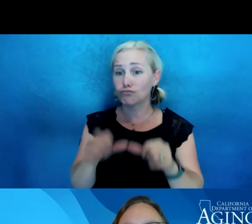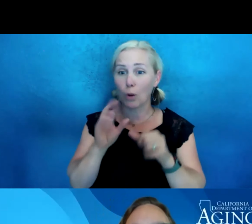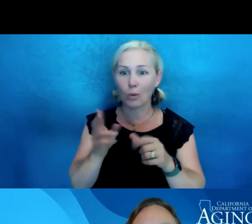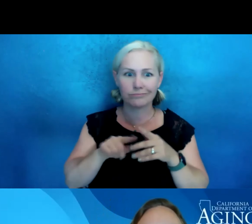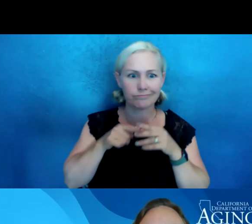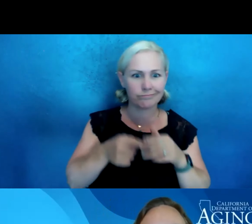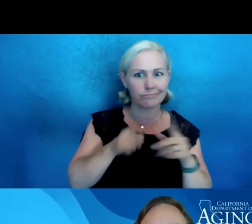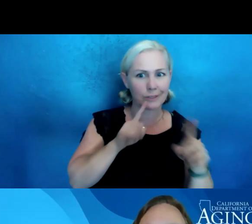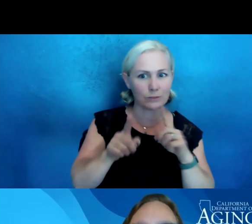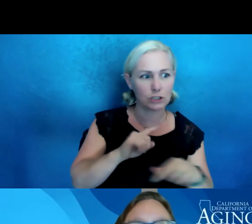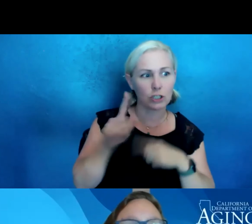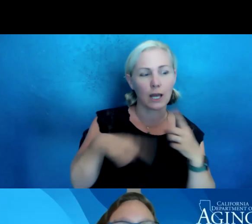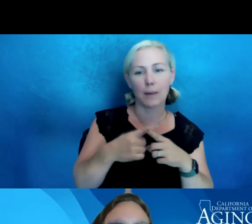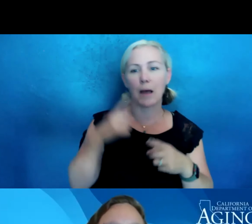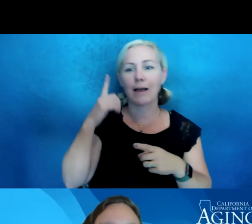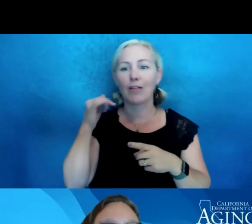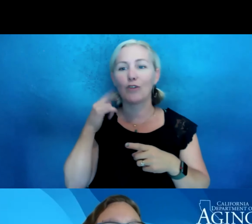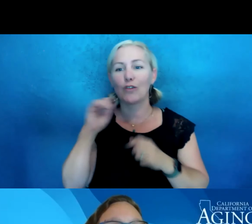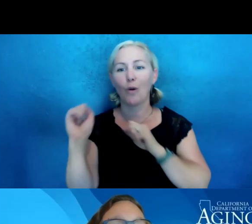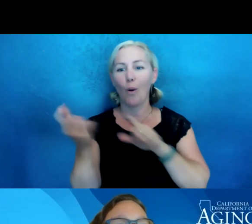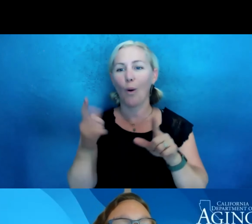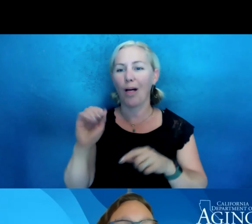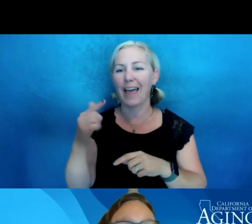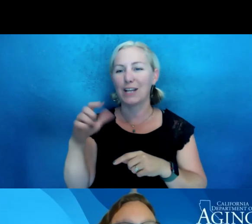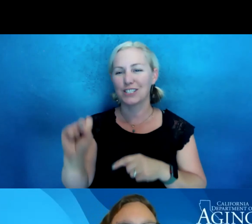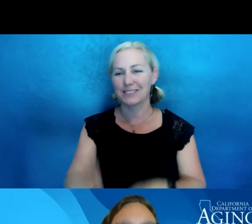conversation about California for all ages. Next slide.